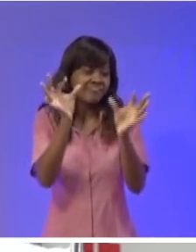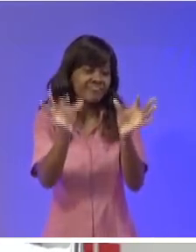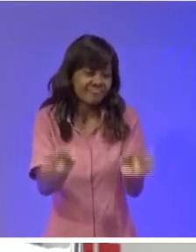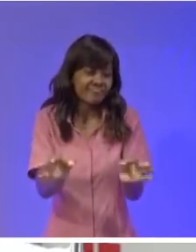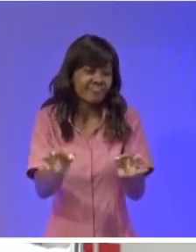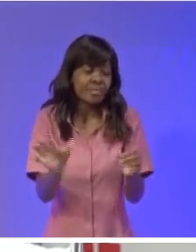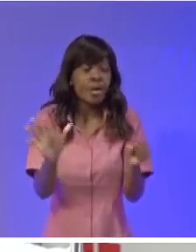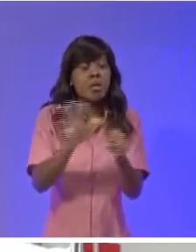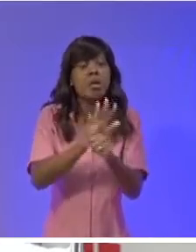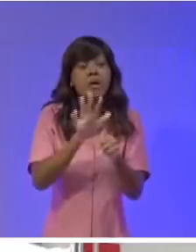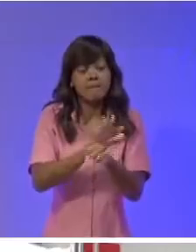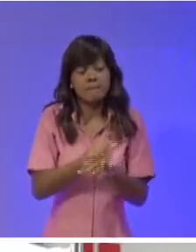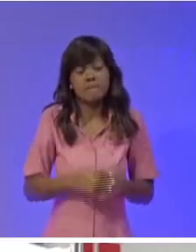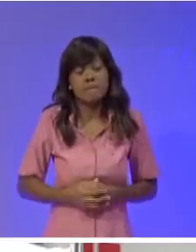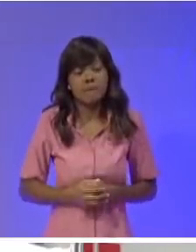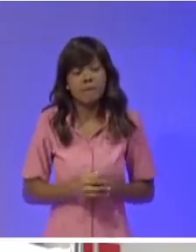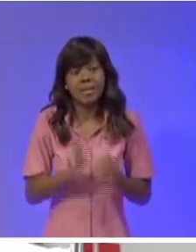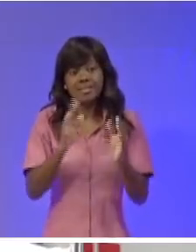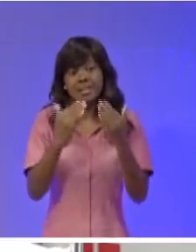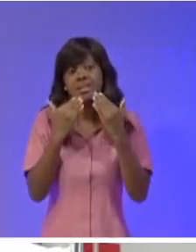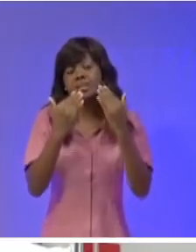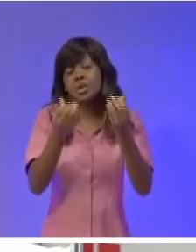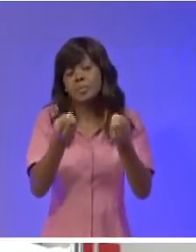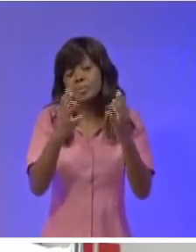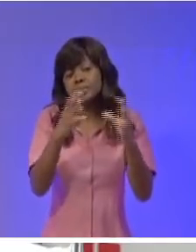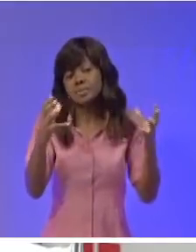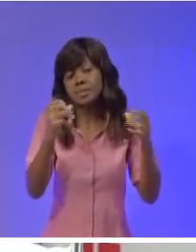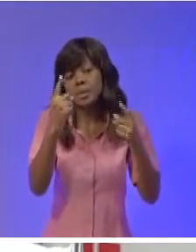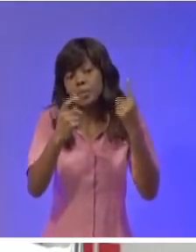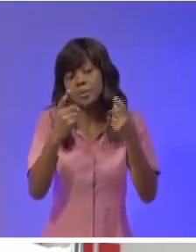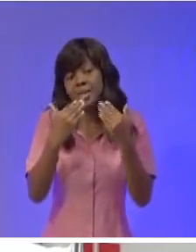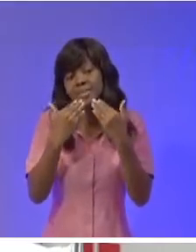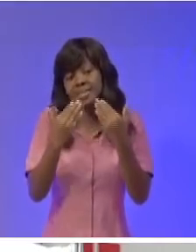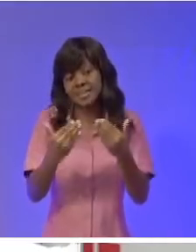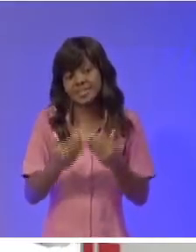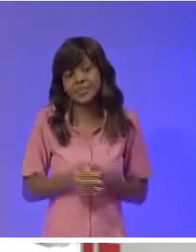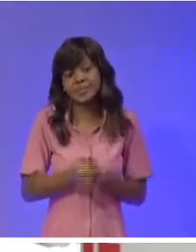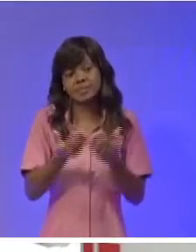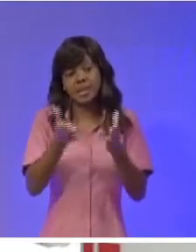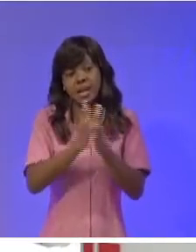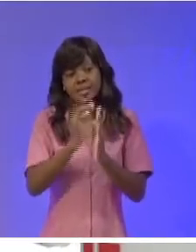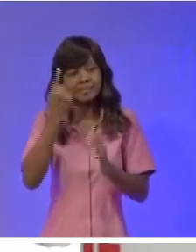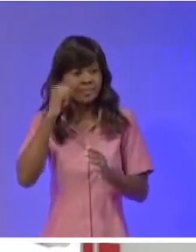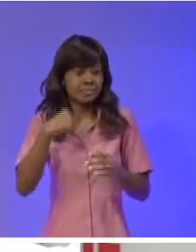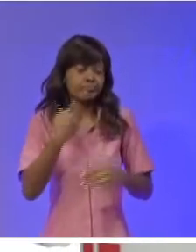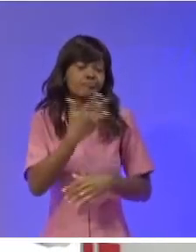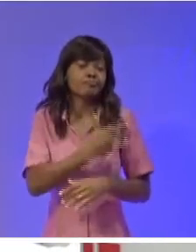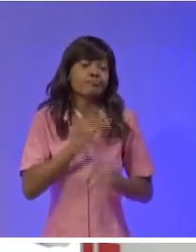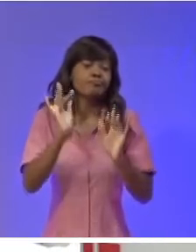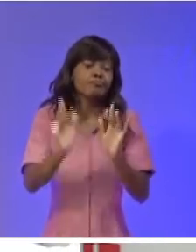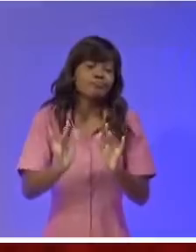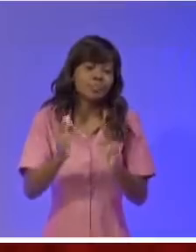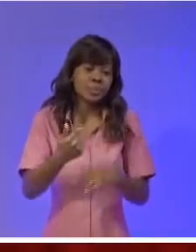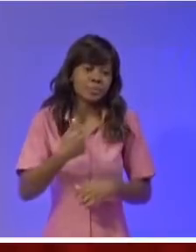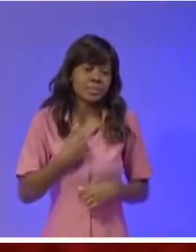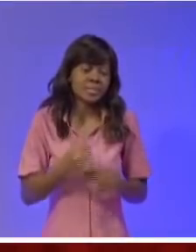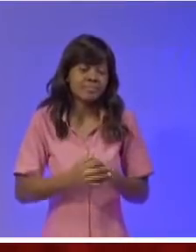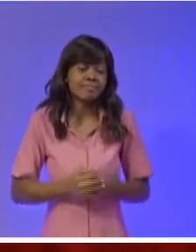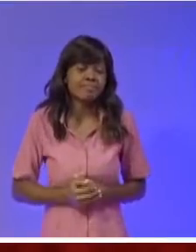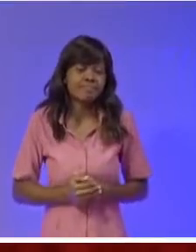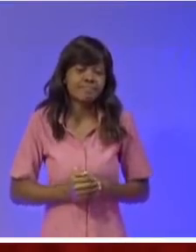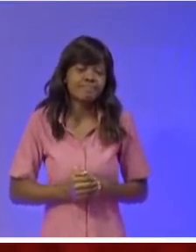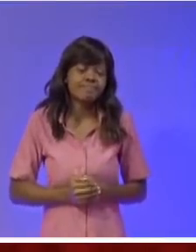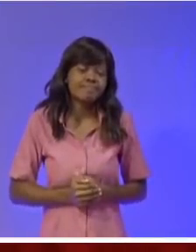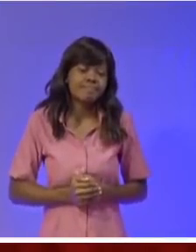very much for the question, and thank you for seeking after my well-being. I really do appreciate it. Thank you very much, Minister. We will now be